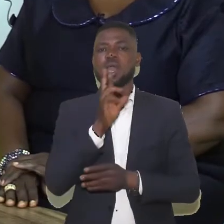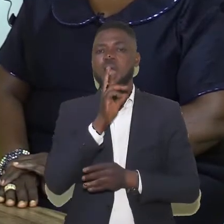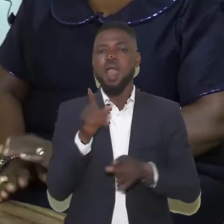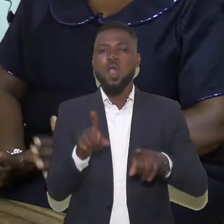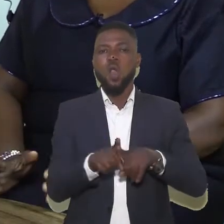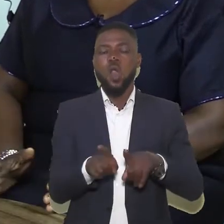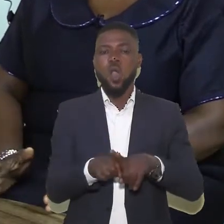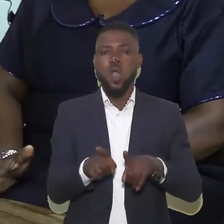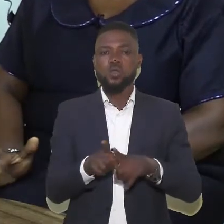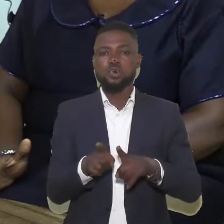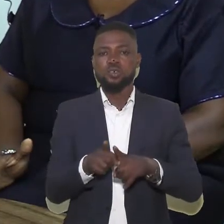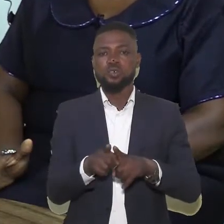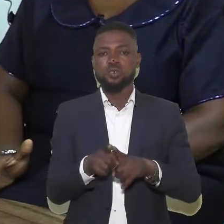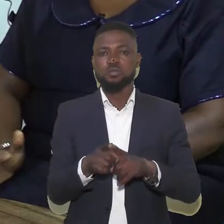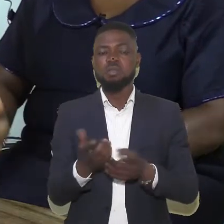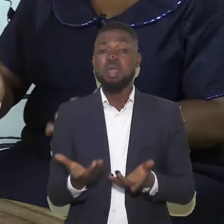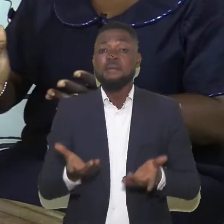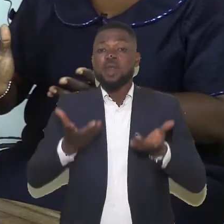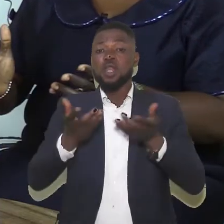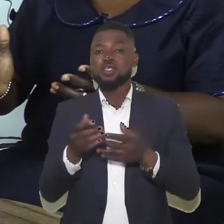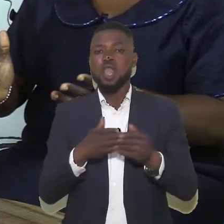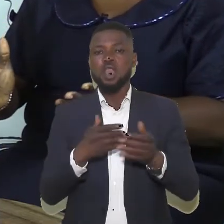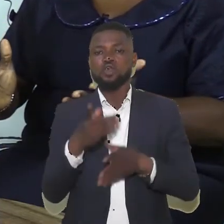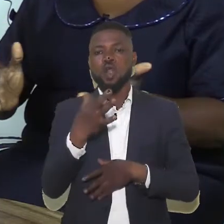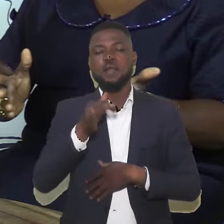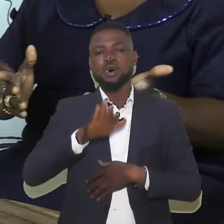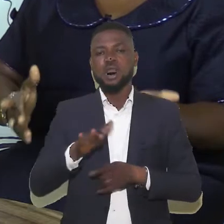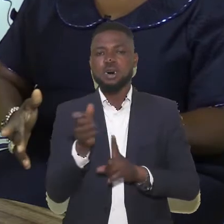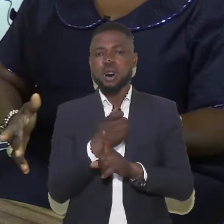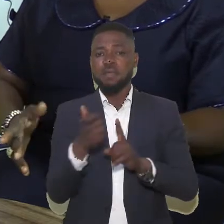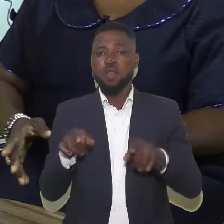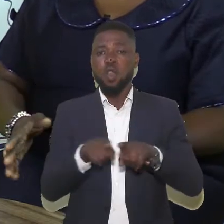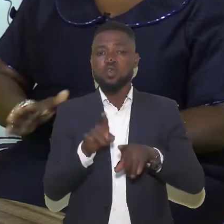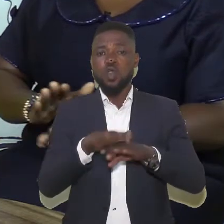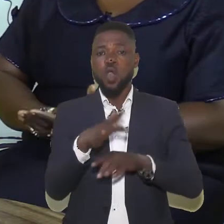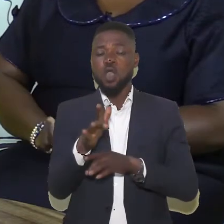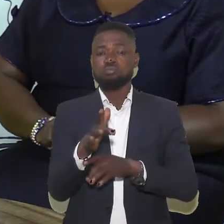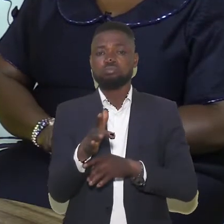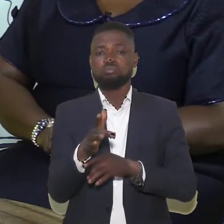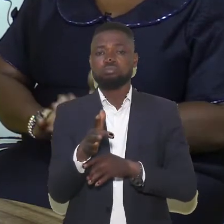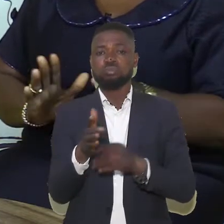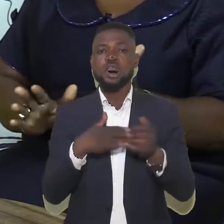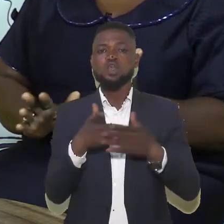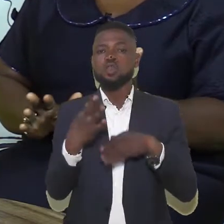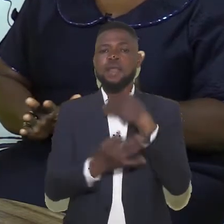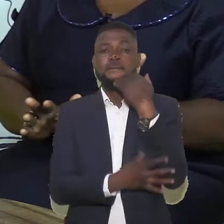have also raised the issue of child abuse. Also